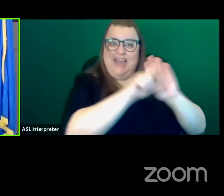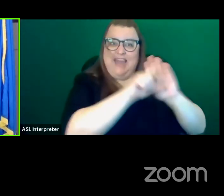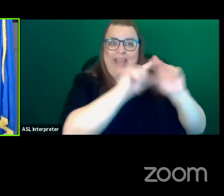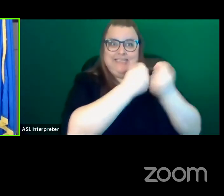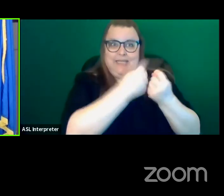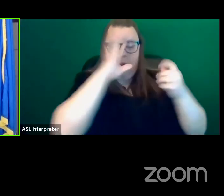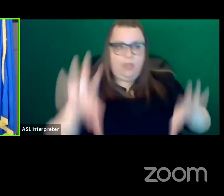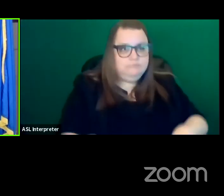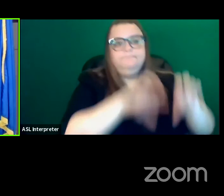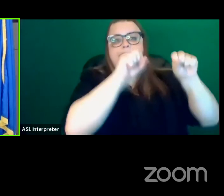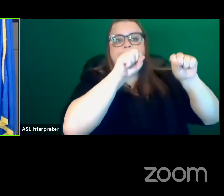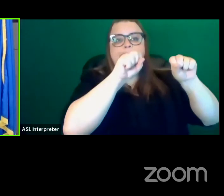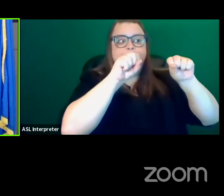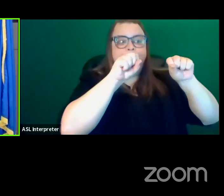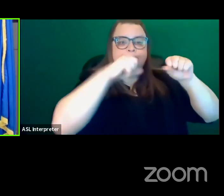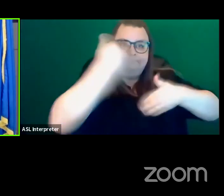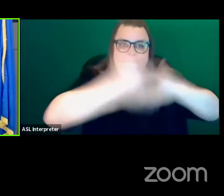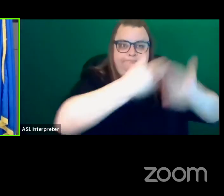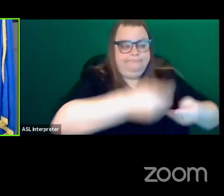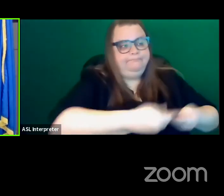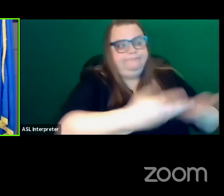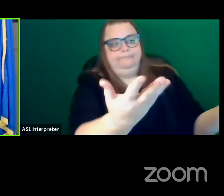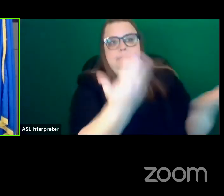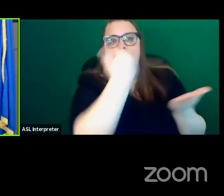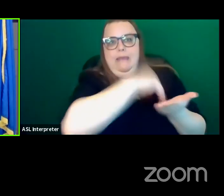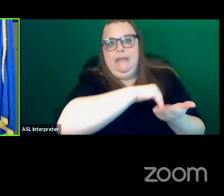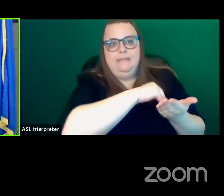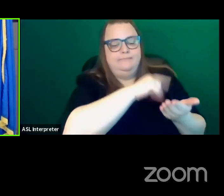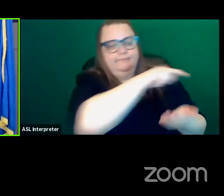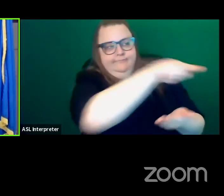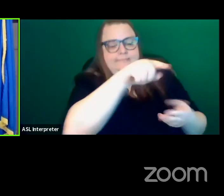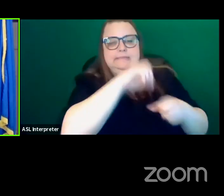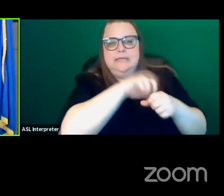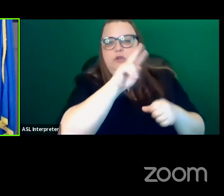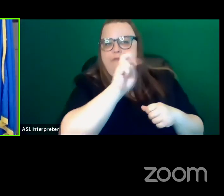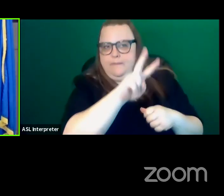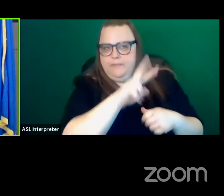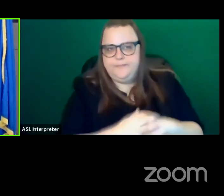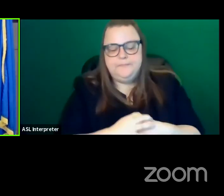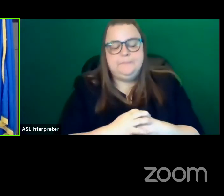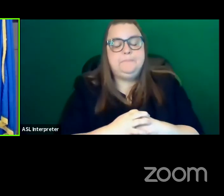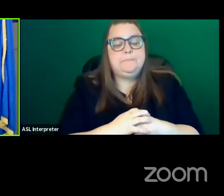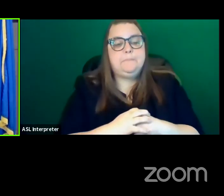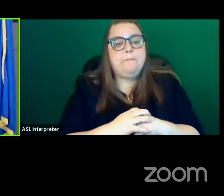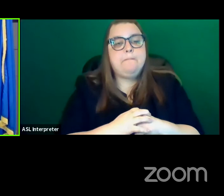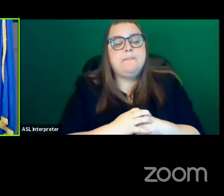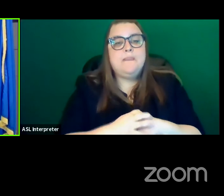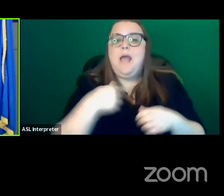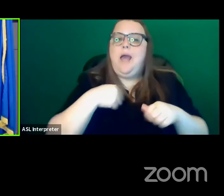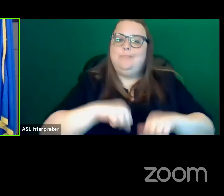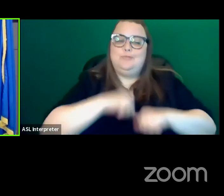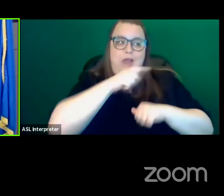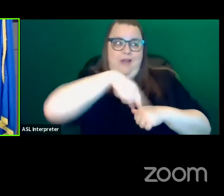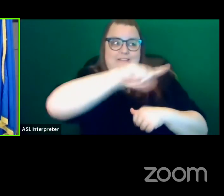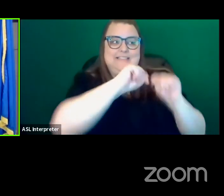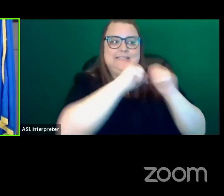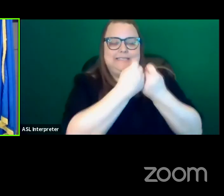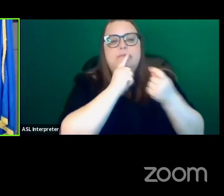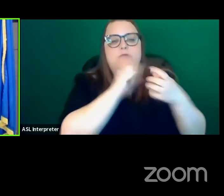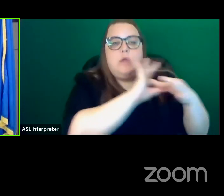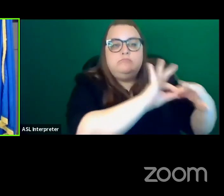the allocation and begin redistributing it. I'm proud of this team for maintaining close relationships with our county